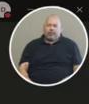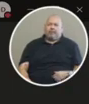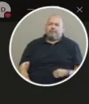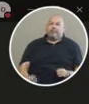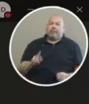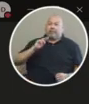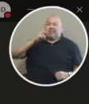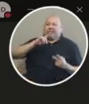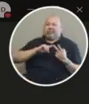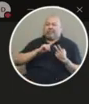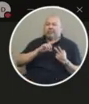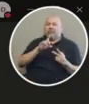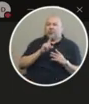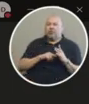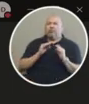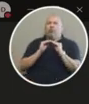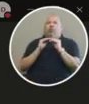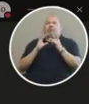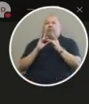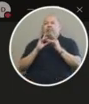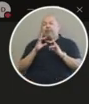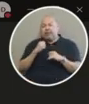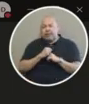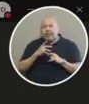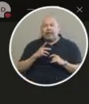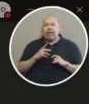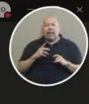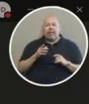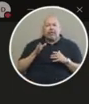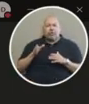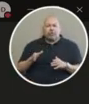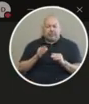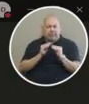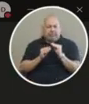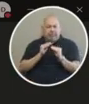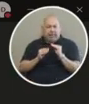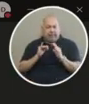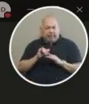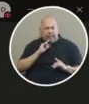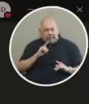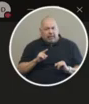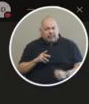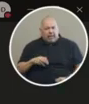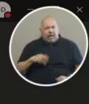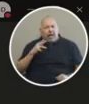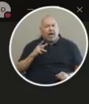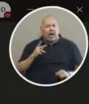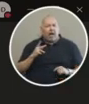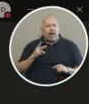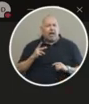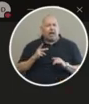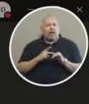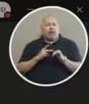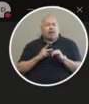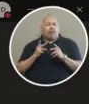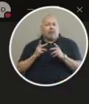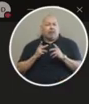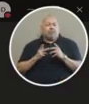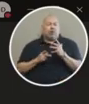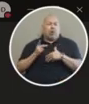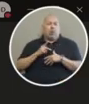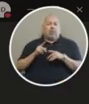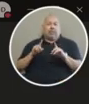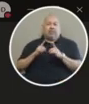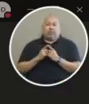The second, more of a statement, just given that streets and maintenance is just a high priority, not only in District 5,